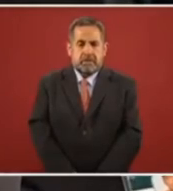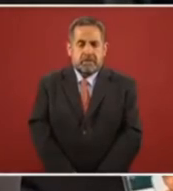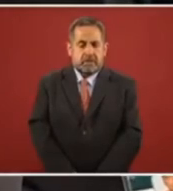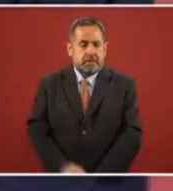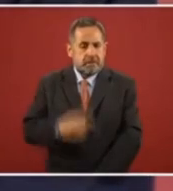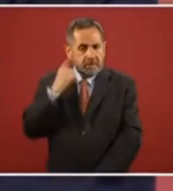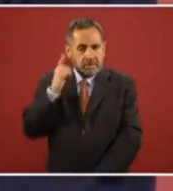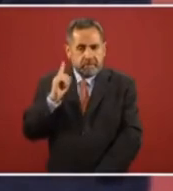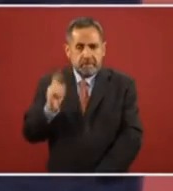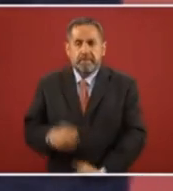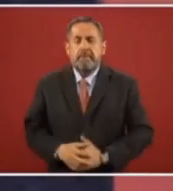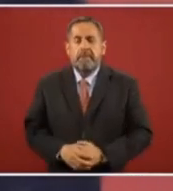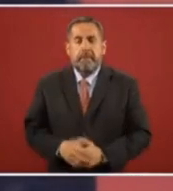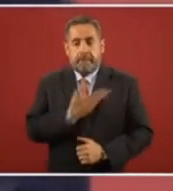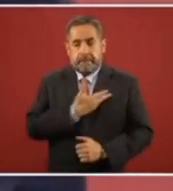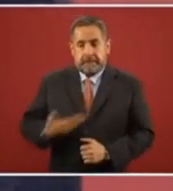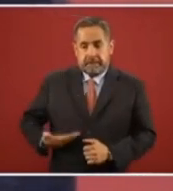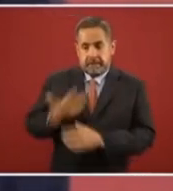economy